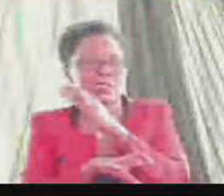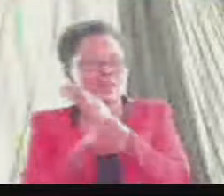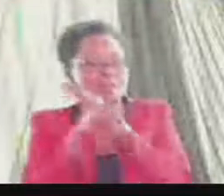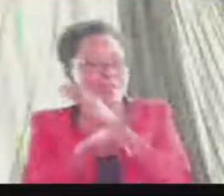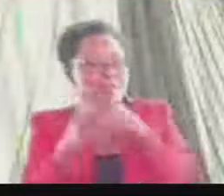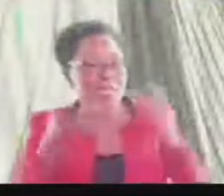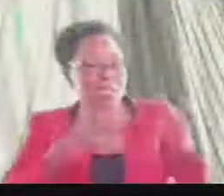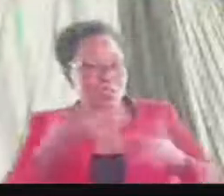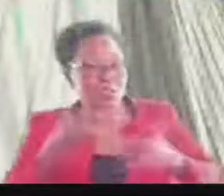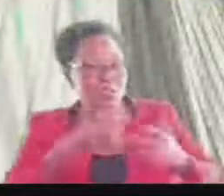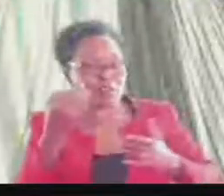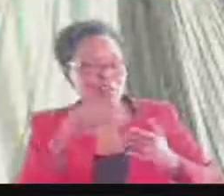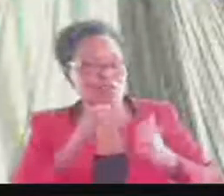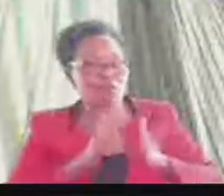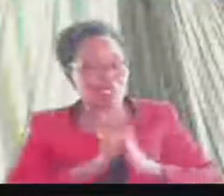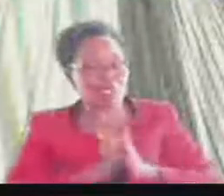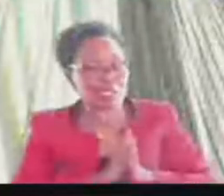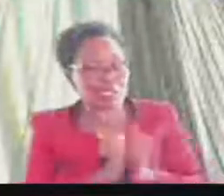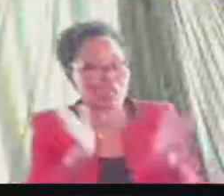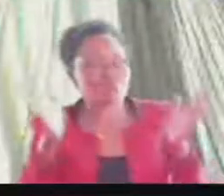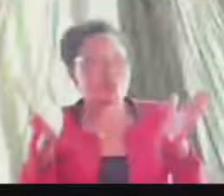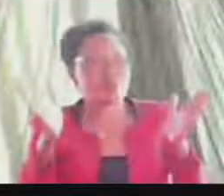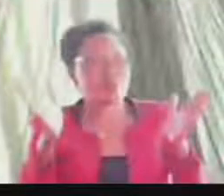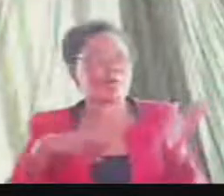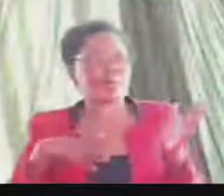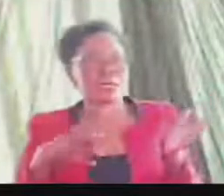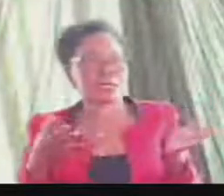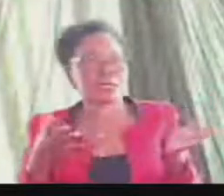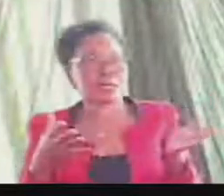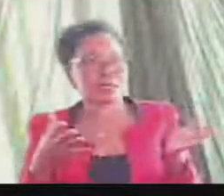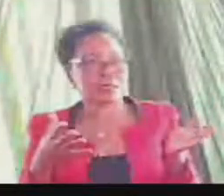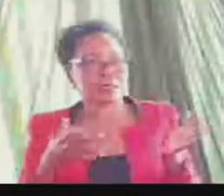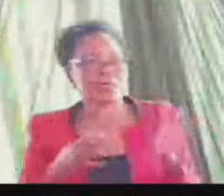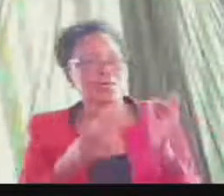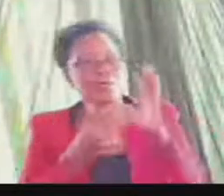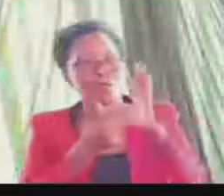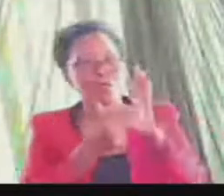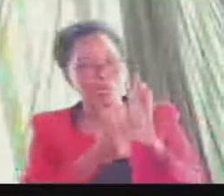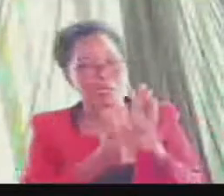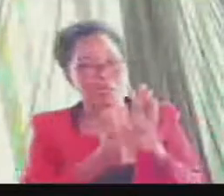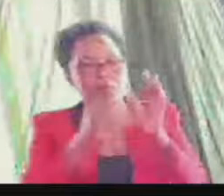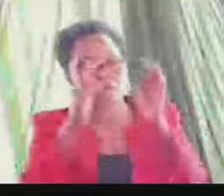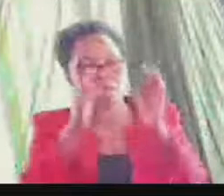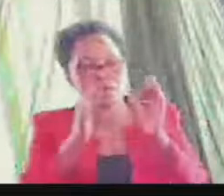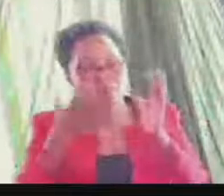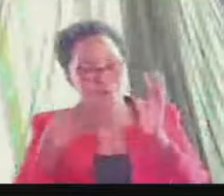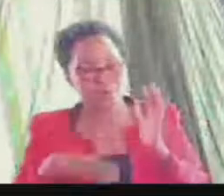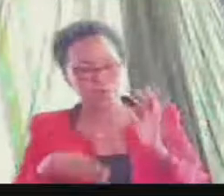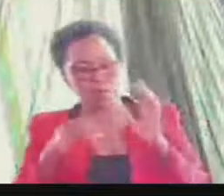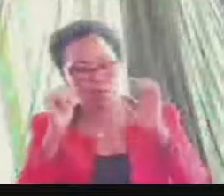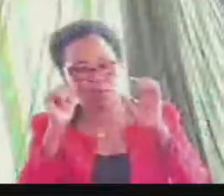the general public, like I'll give an example, like if an issue, somebody was to say